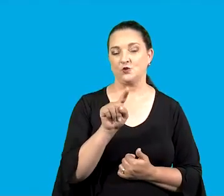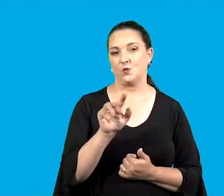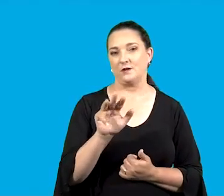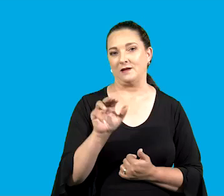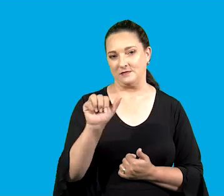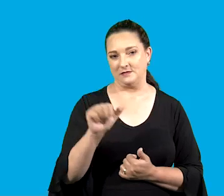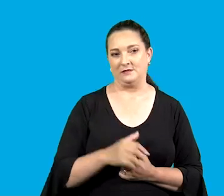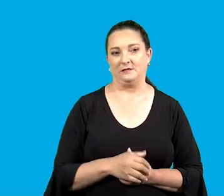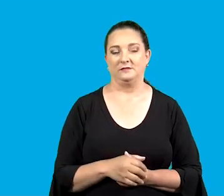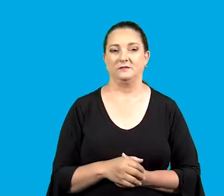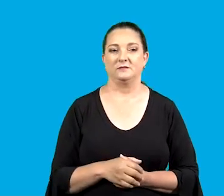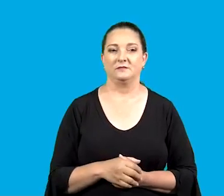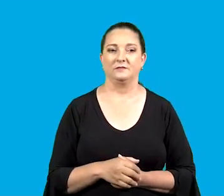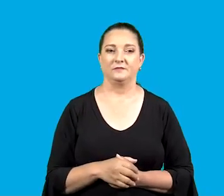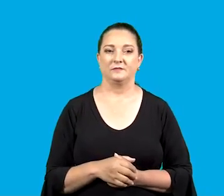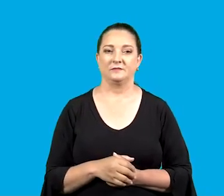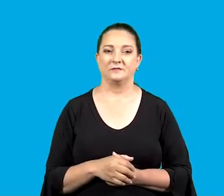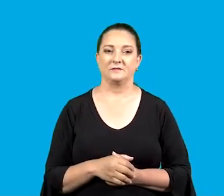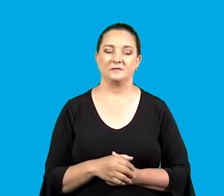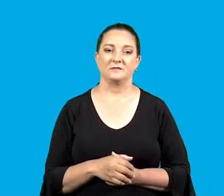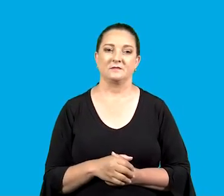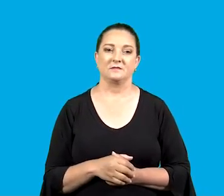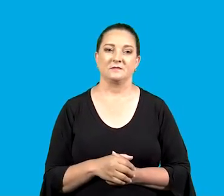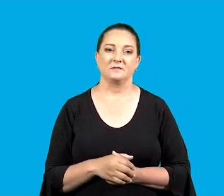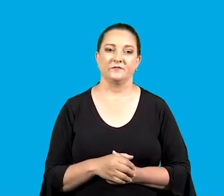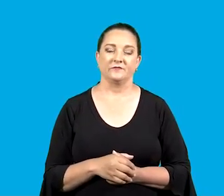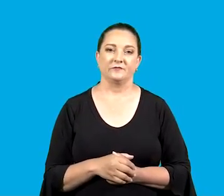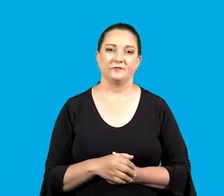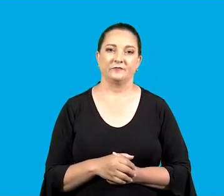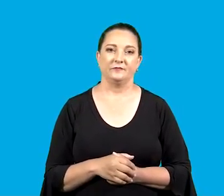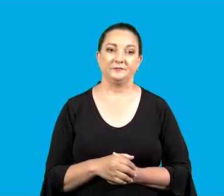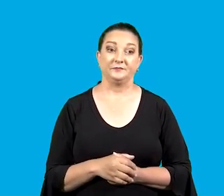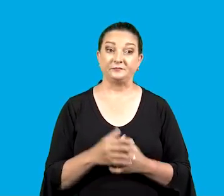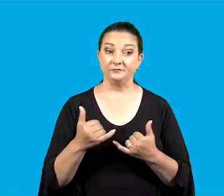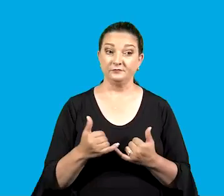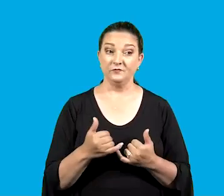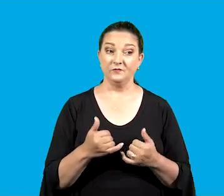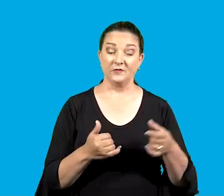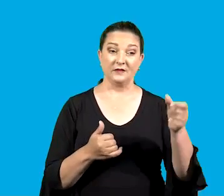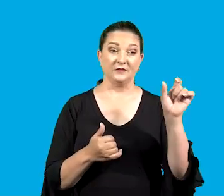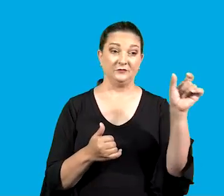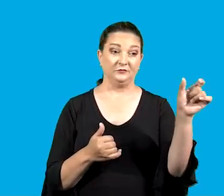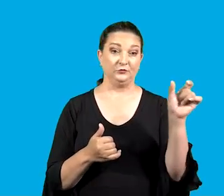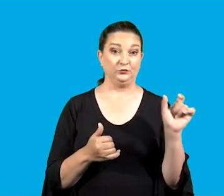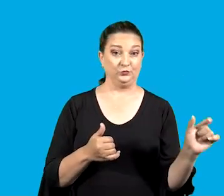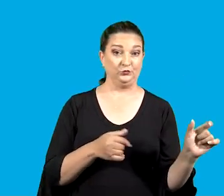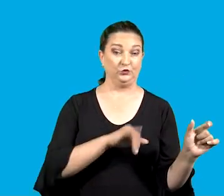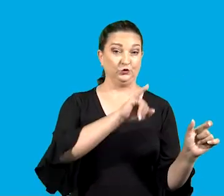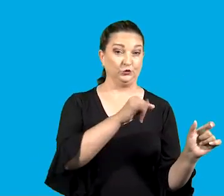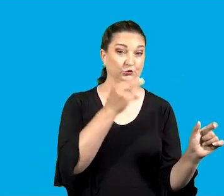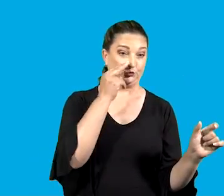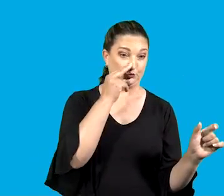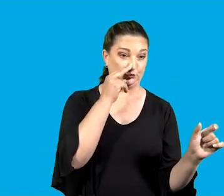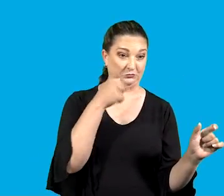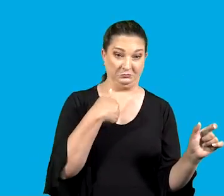196, 196. So come here, it's 196, 196. When I come here, when I sell in